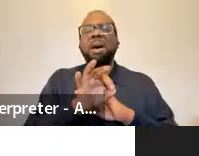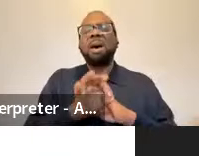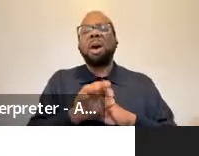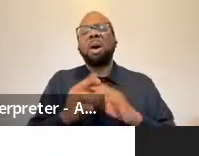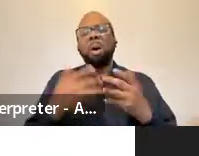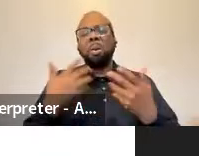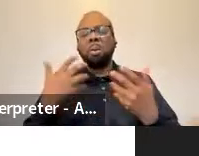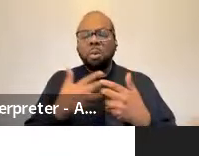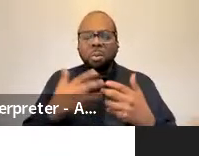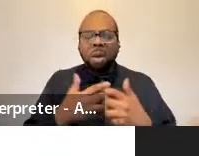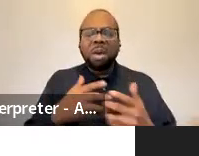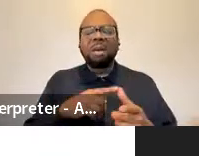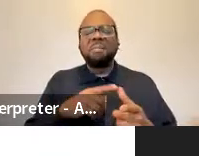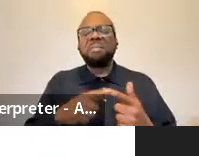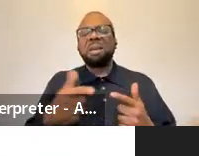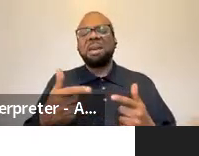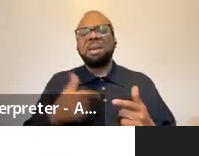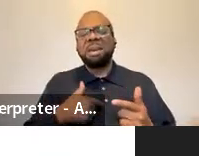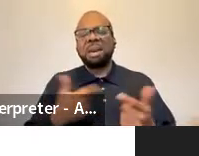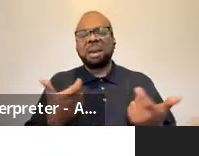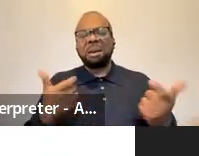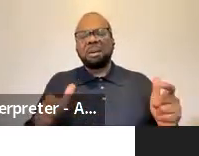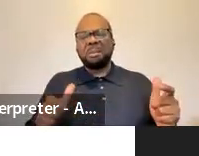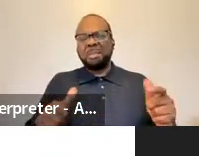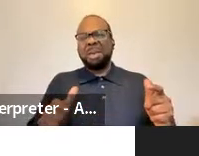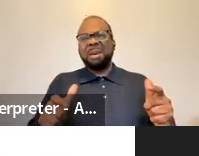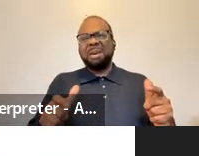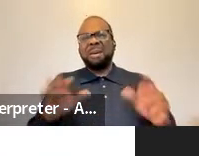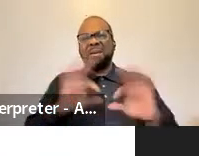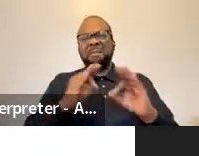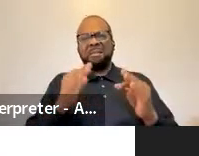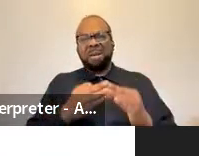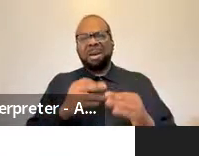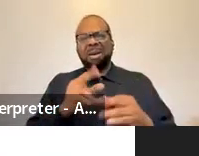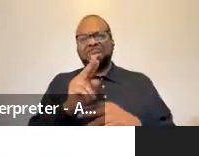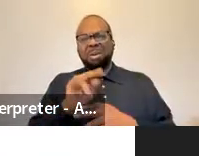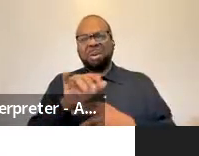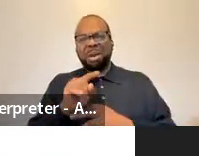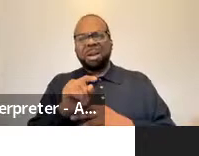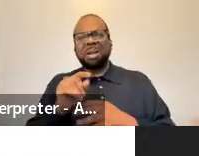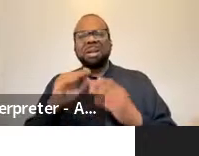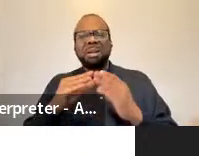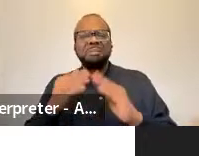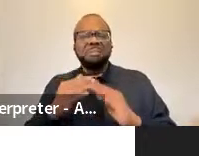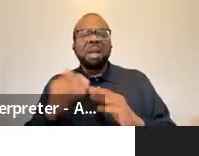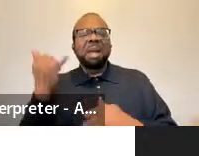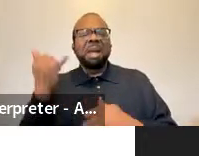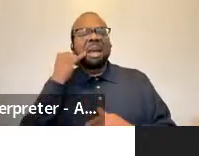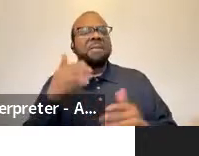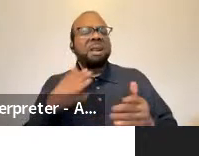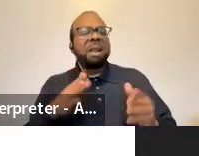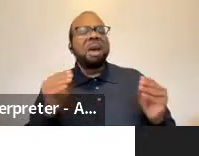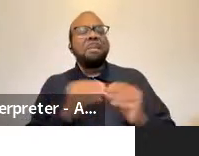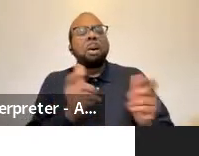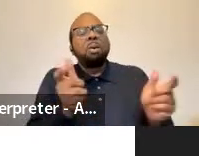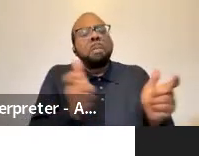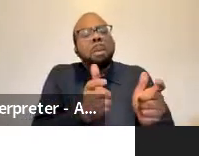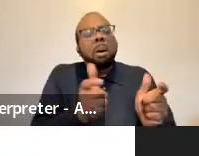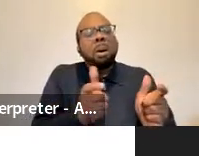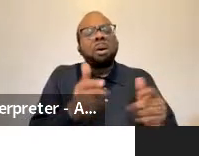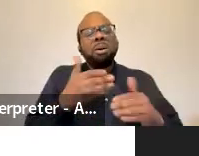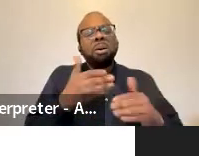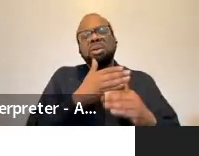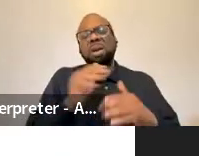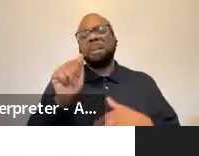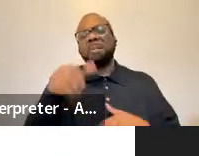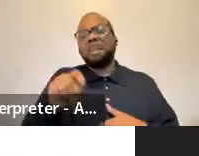and they end up taking family-sized units in many parts of the city. By enabling more small and shared apartments can relieve some of